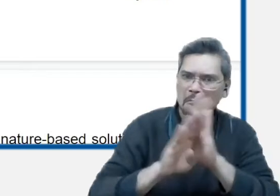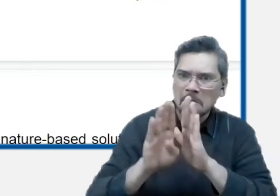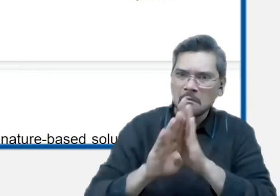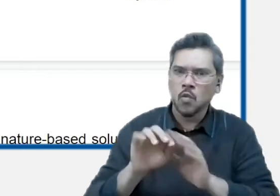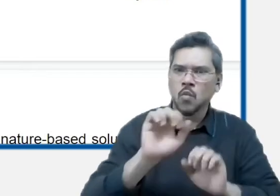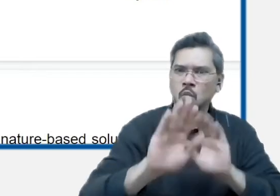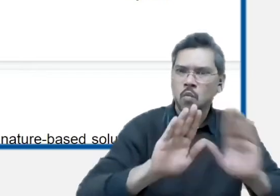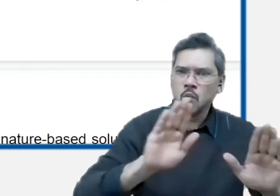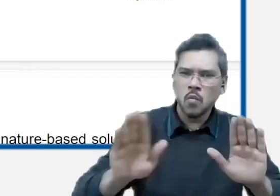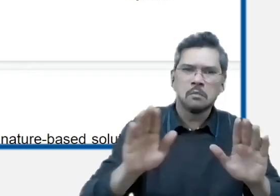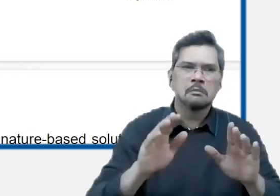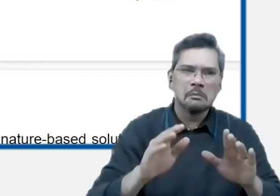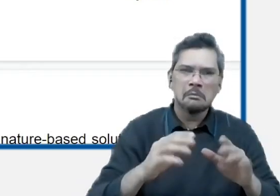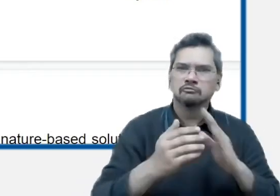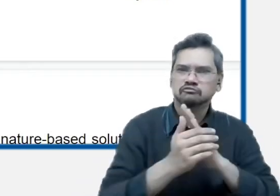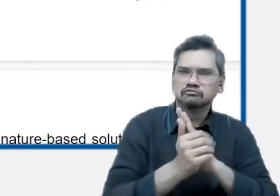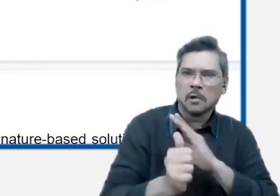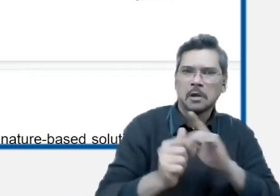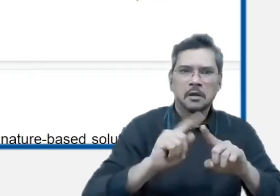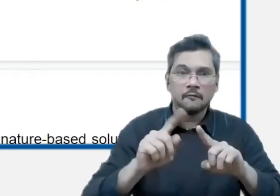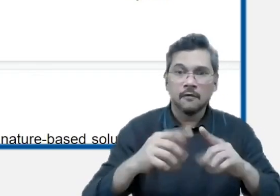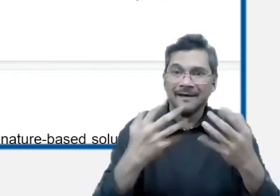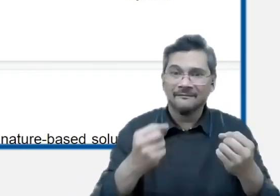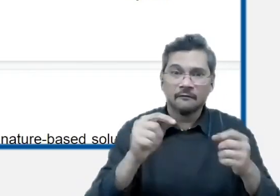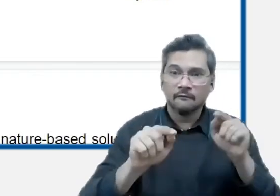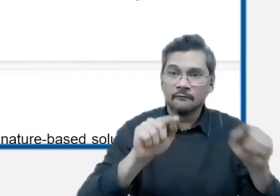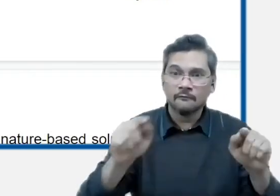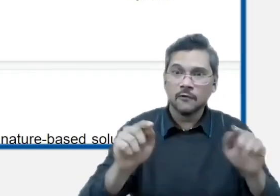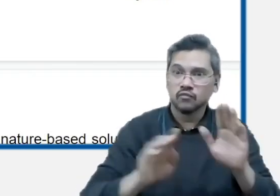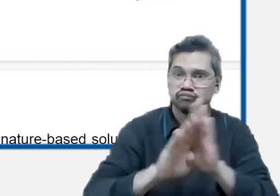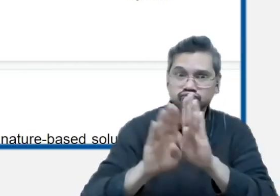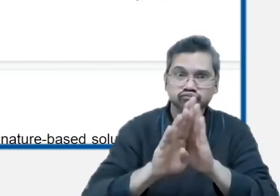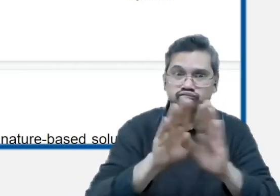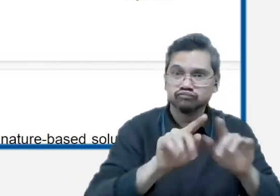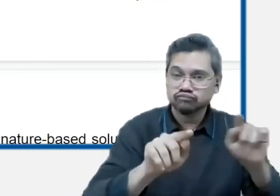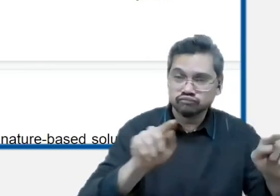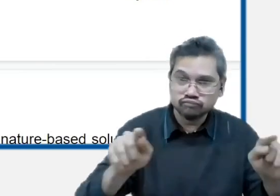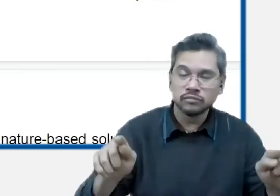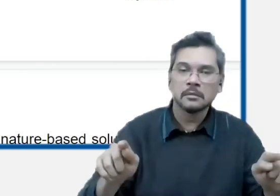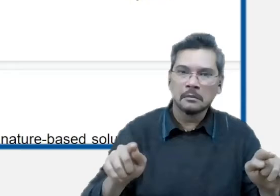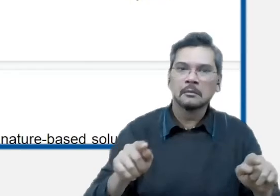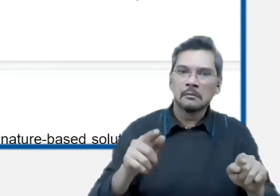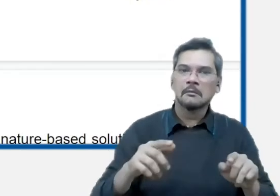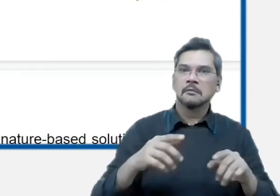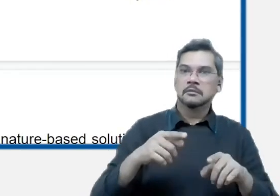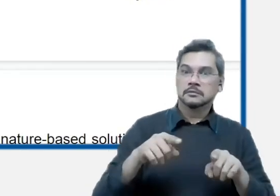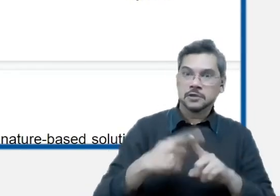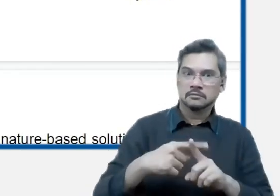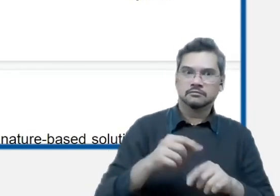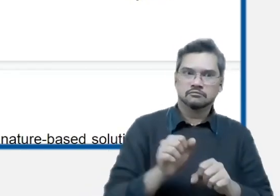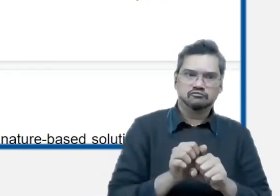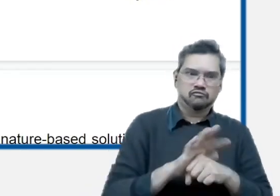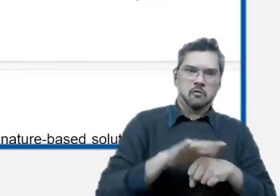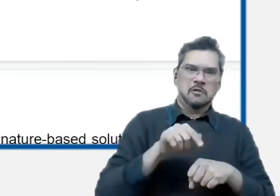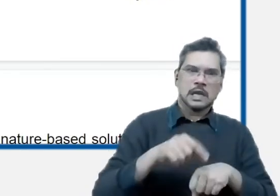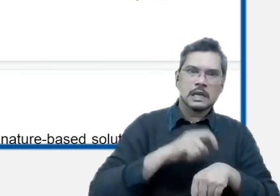including COVID-19 response and recovery at all levels. 9, call